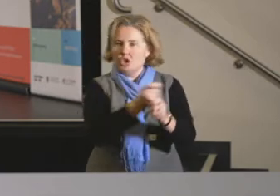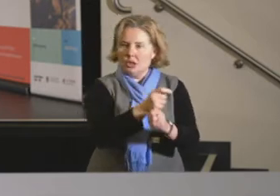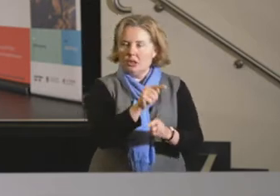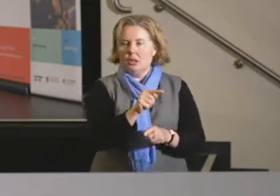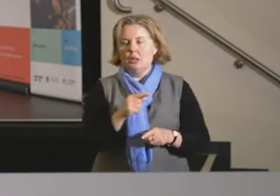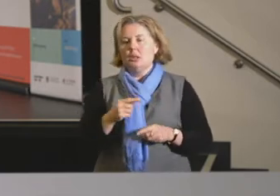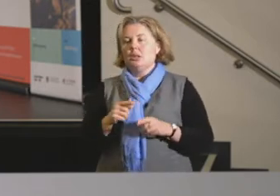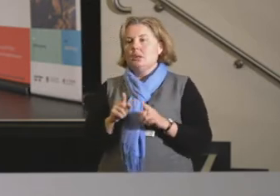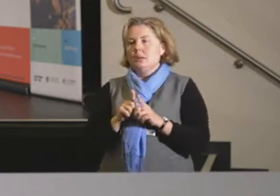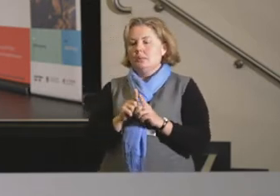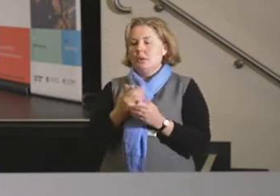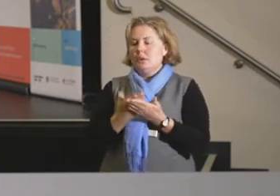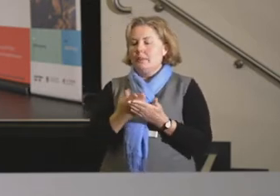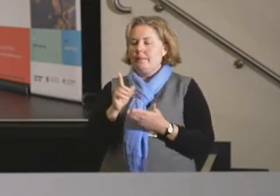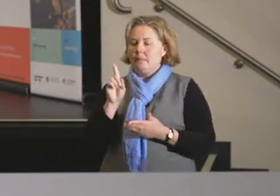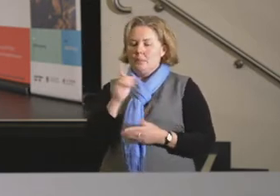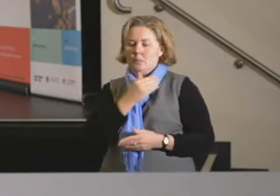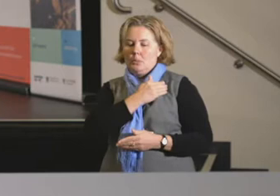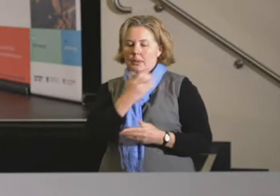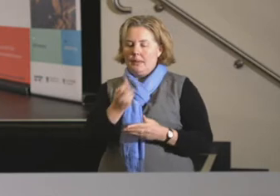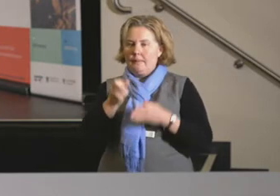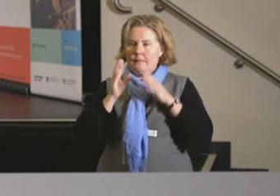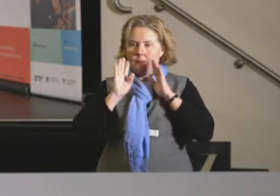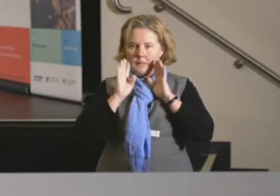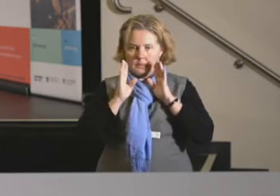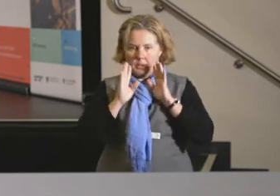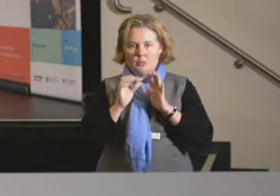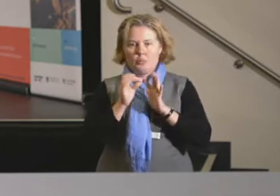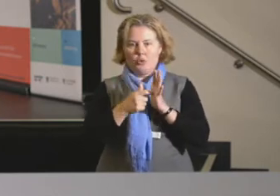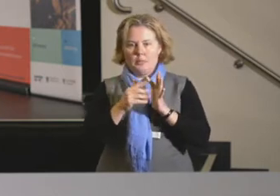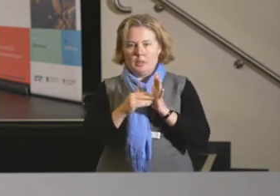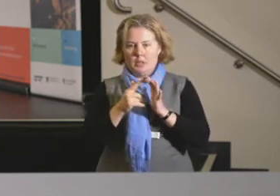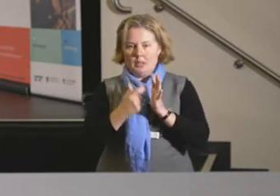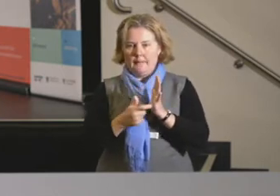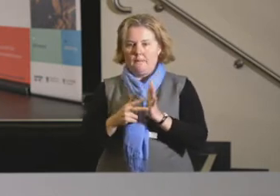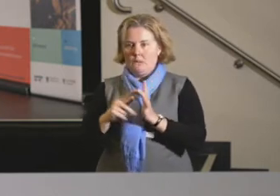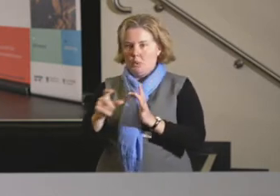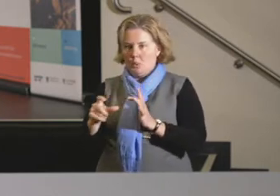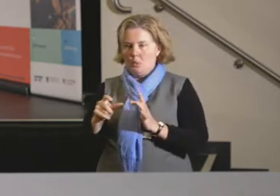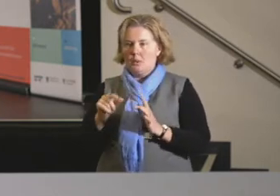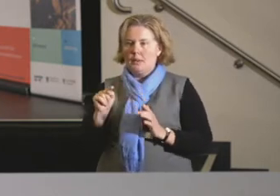this morning, stating how making a commitment to fund